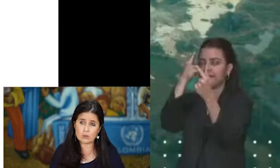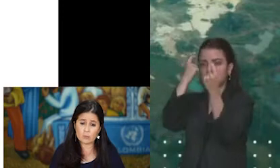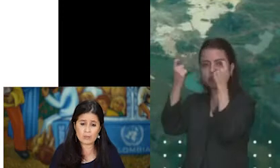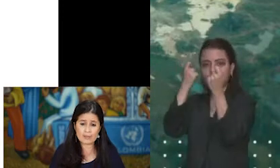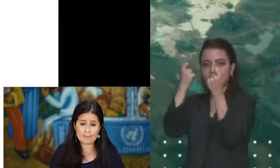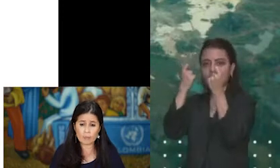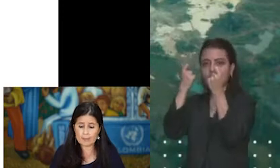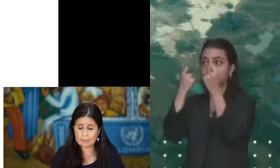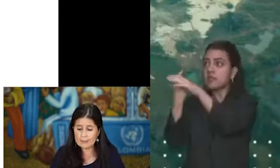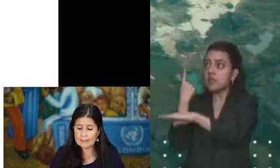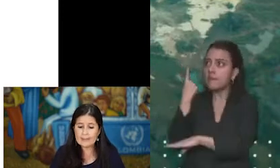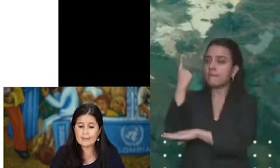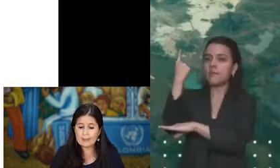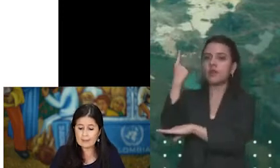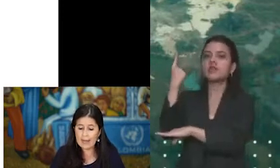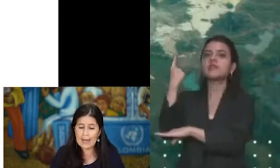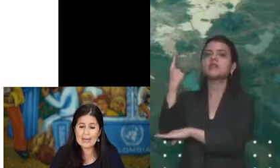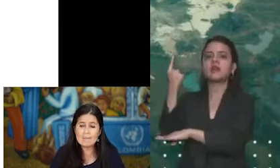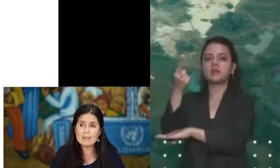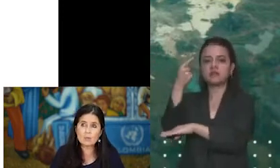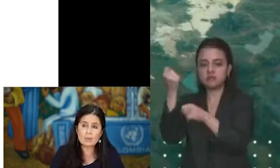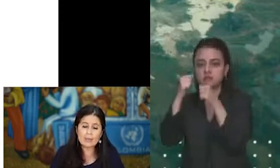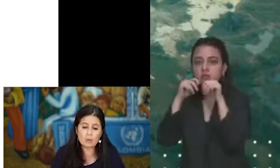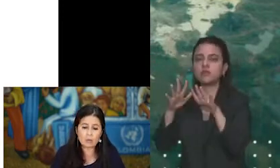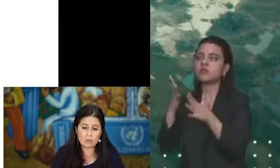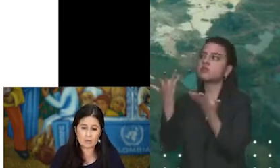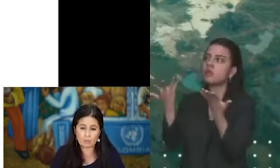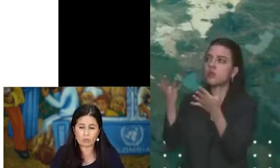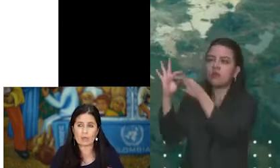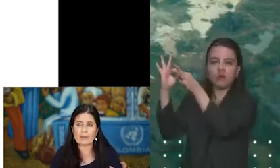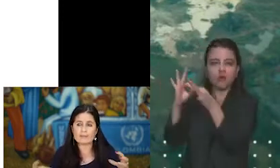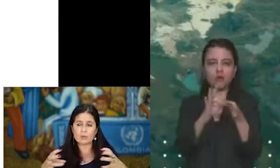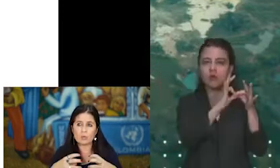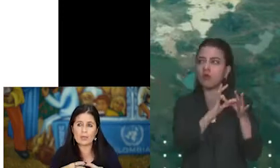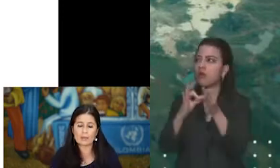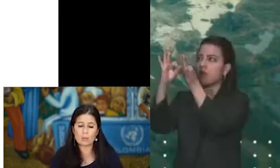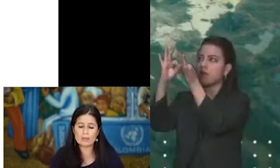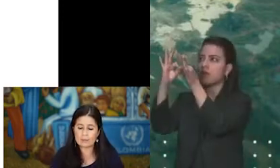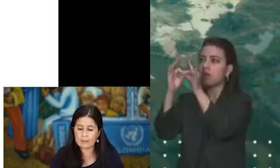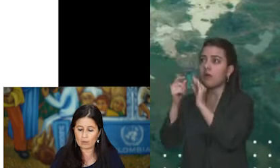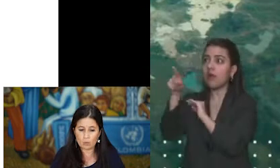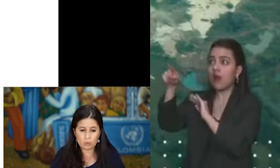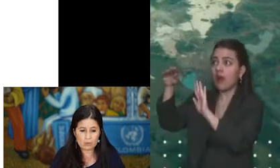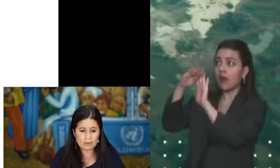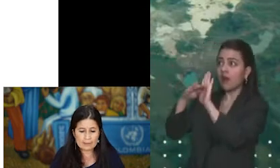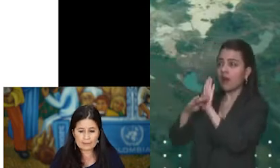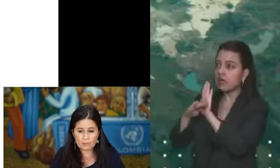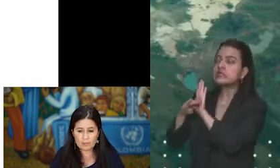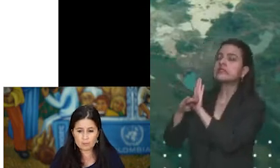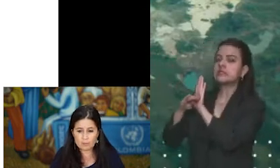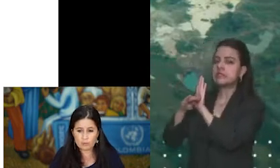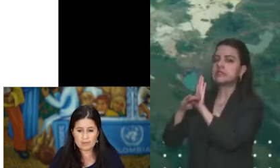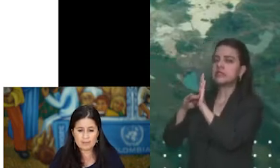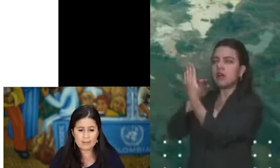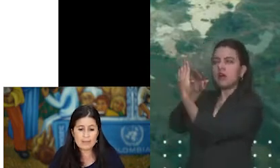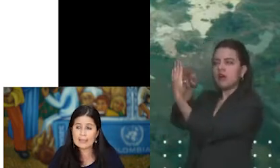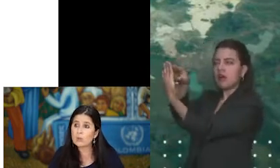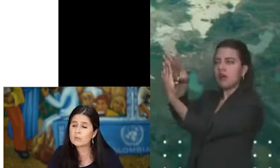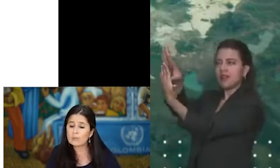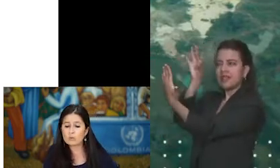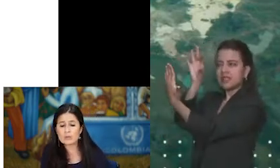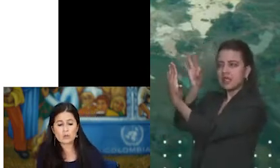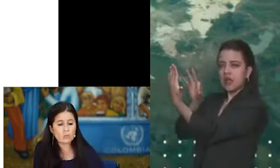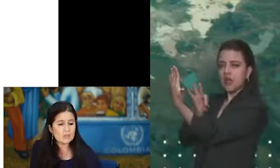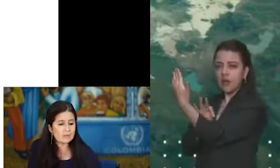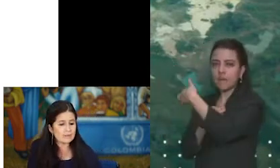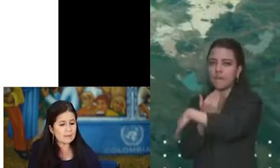policies, and linking this or integrating with everything related to illicit exploitation, we find pretty interesting data.